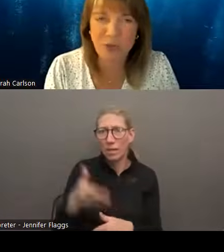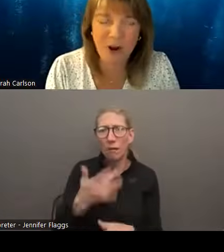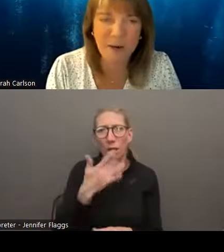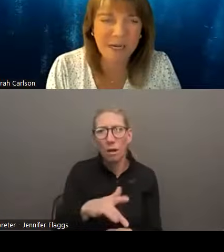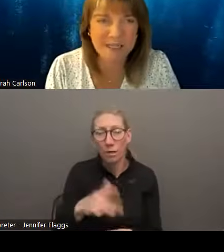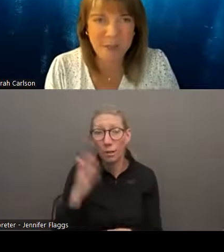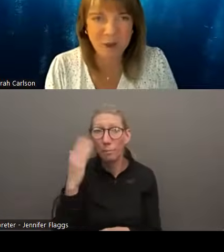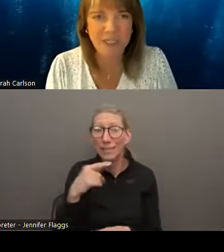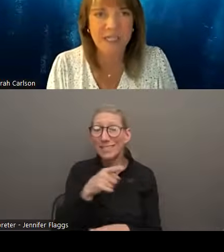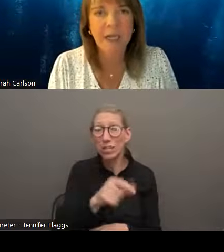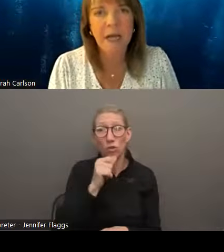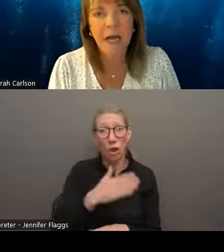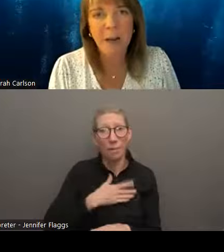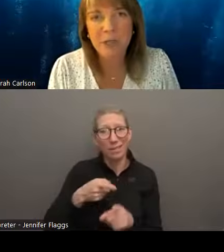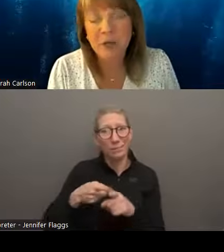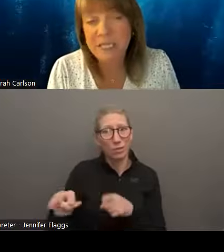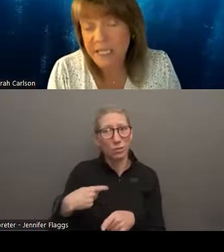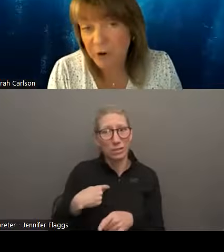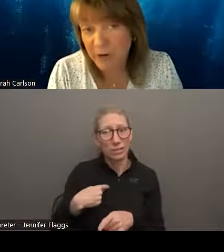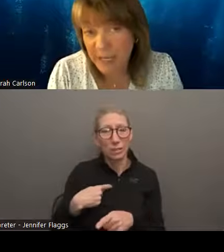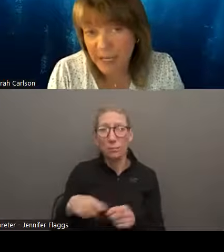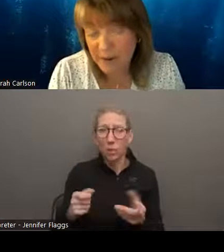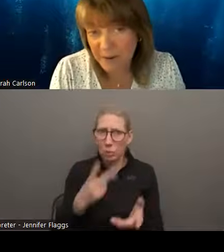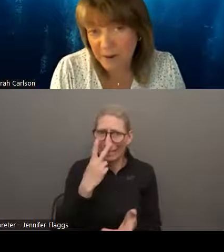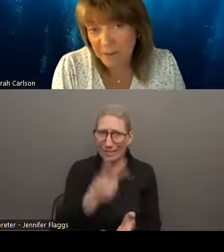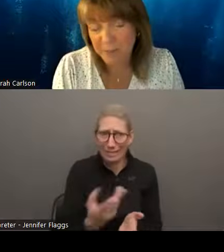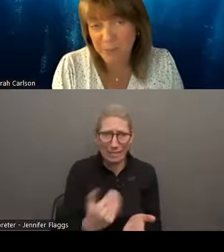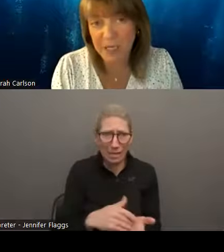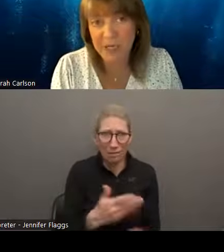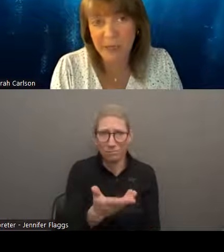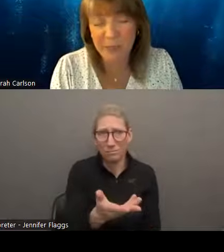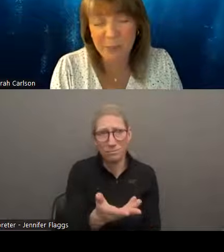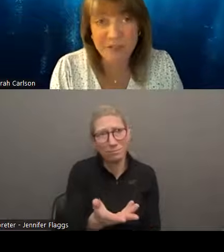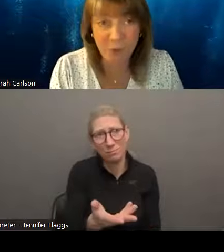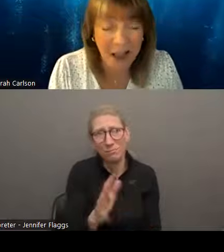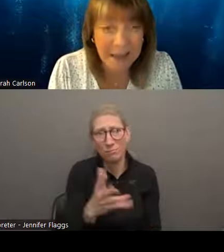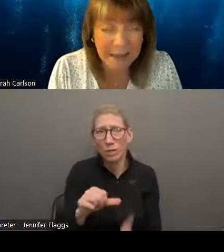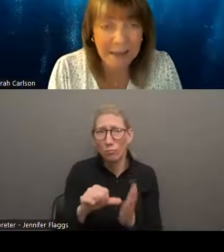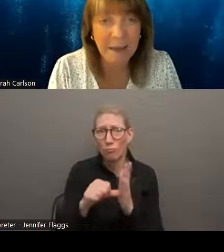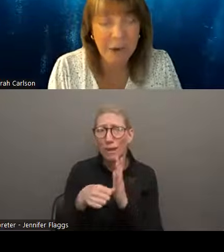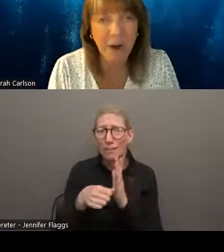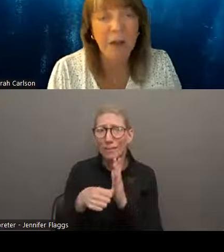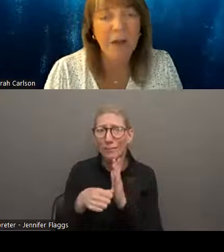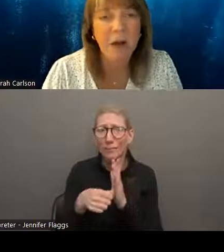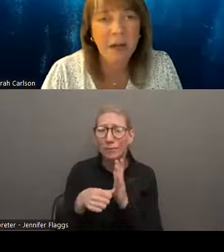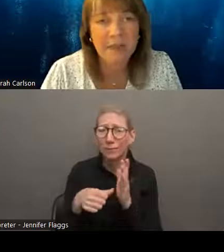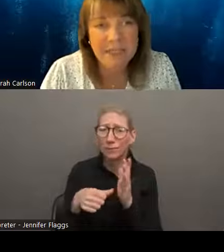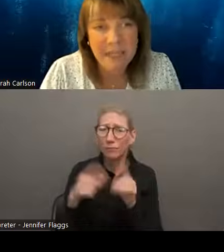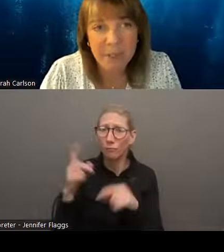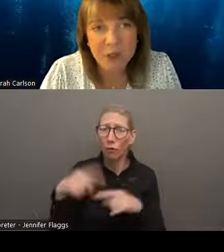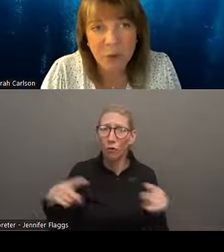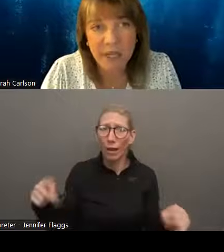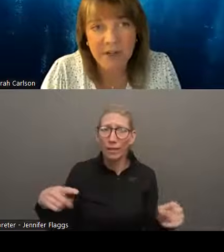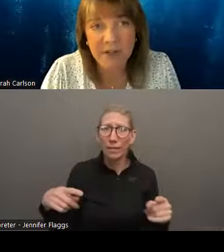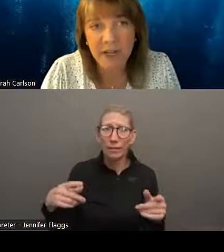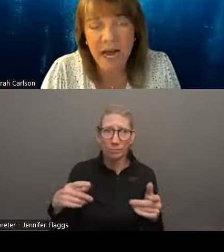ceramics are not my specialty. But you can see here again, pretty impressive variety among the